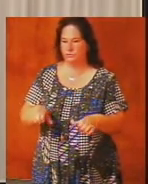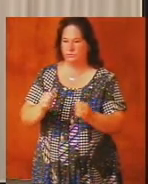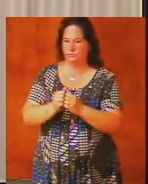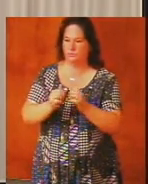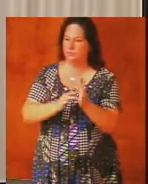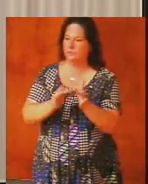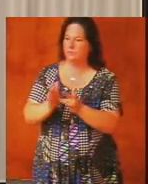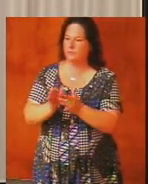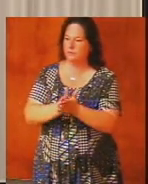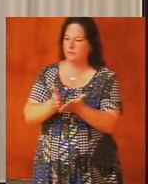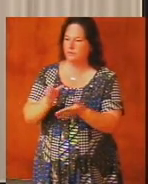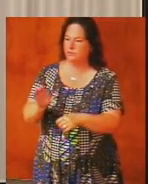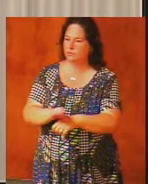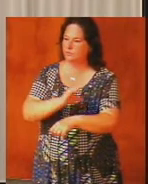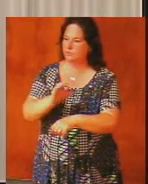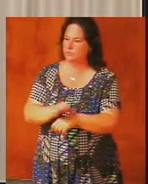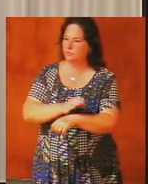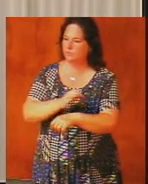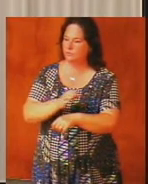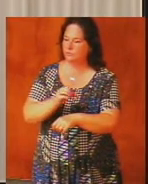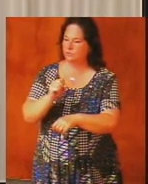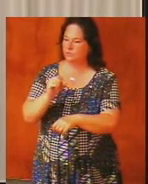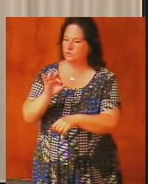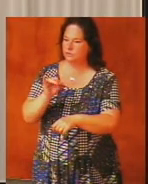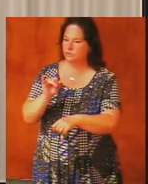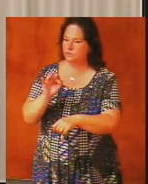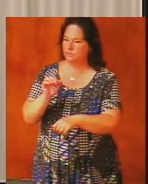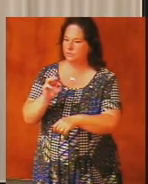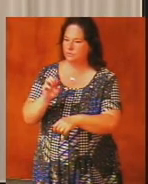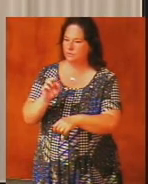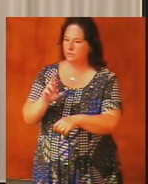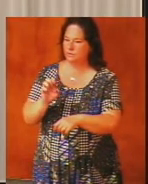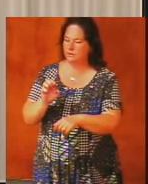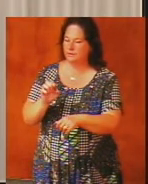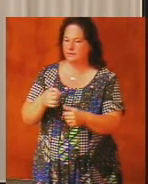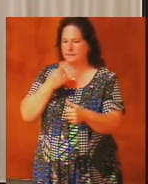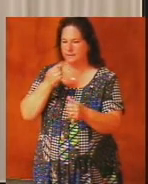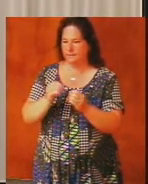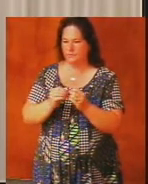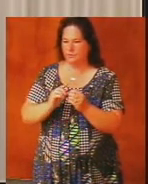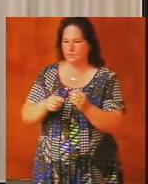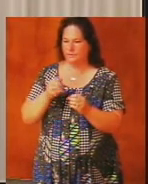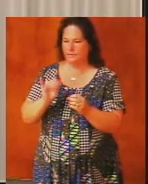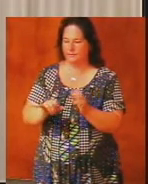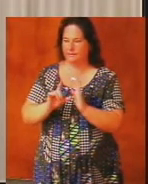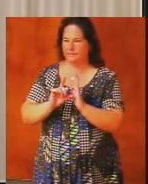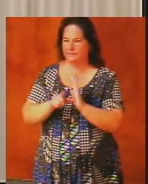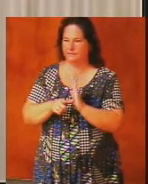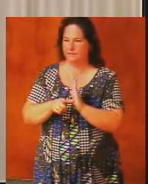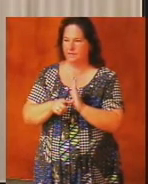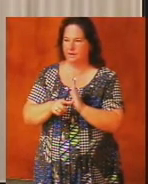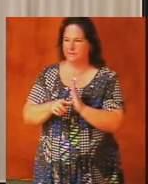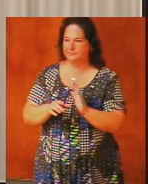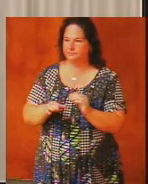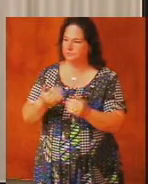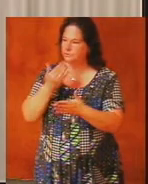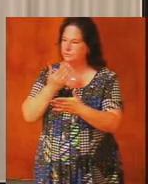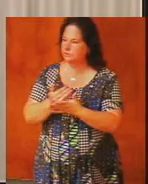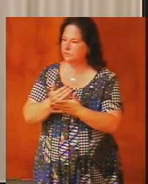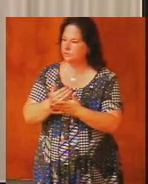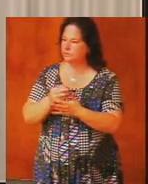computer software. I'll have more to say about that in a little bit. It's good to